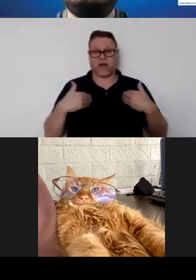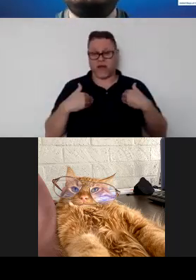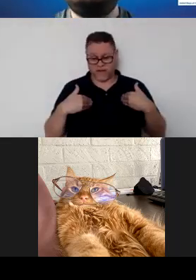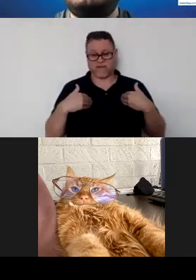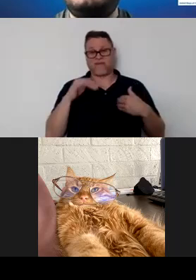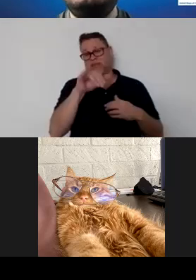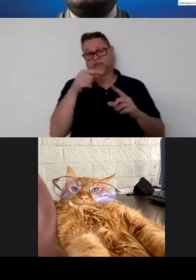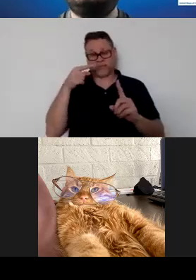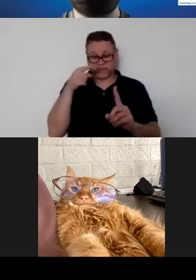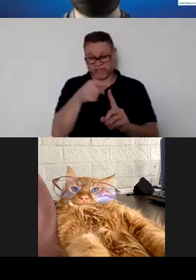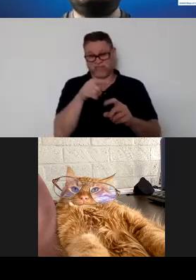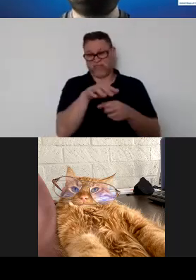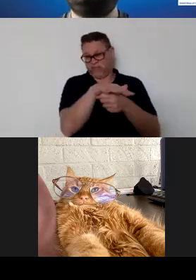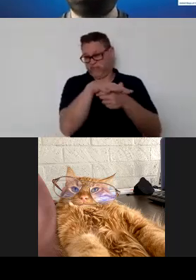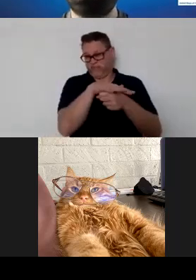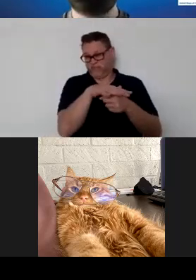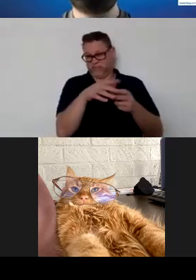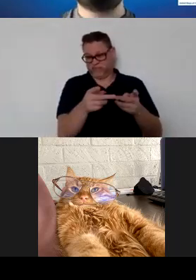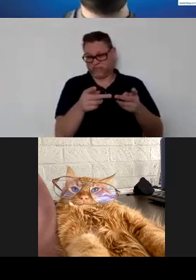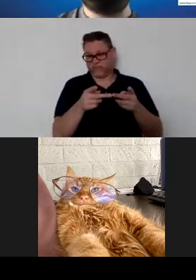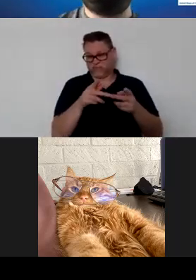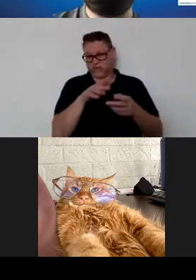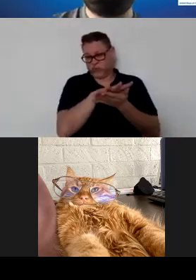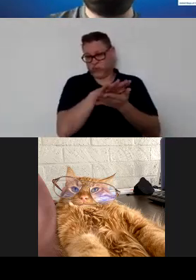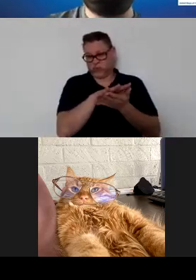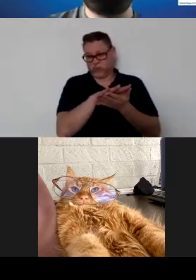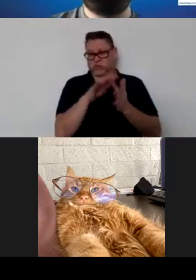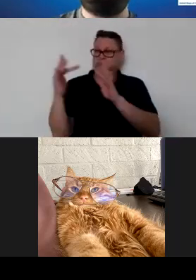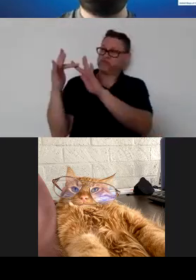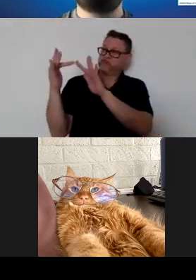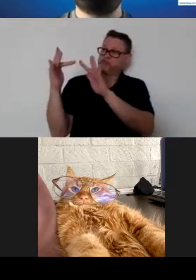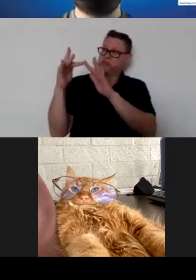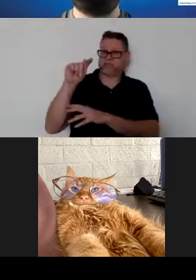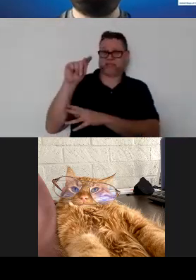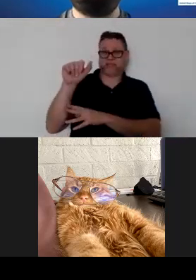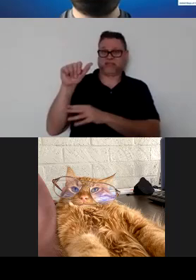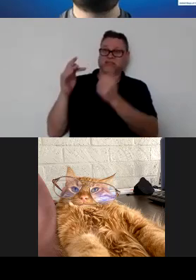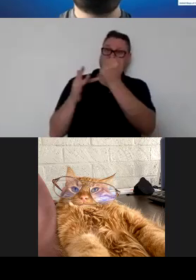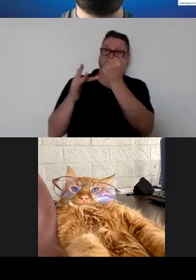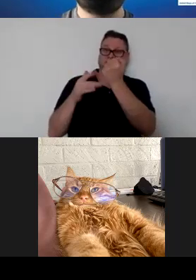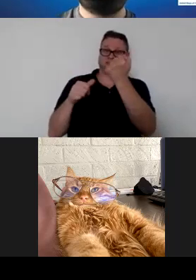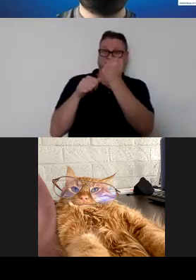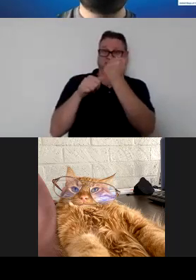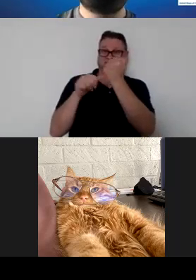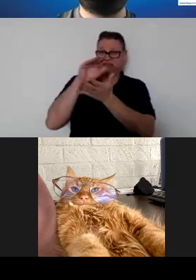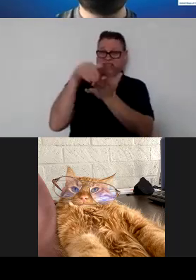that specific site can reach out to the technical assistance centers and receive assistance from